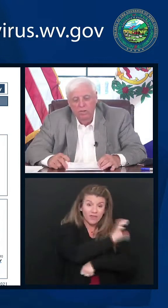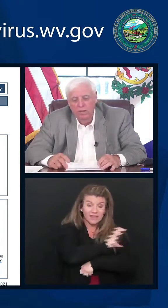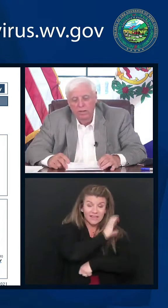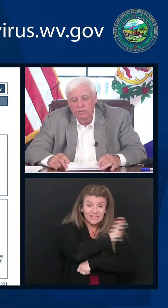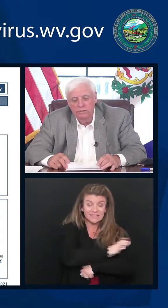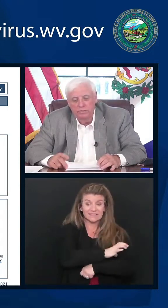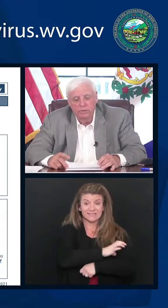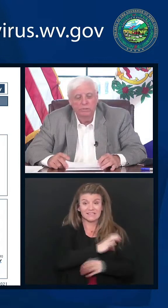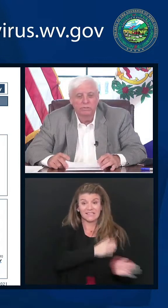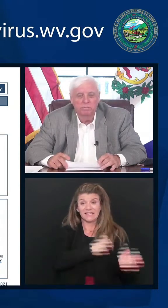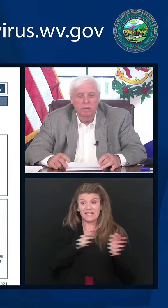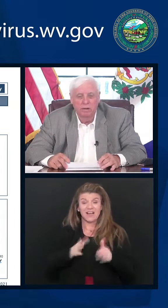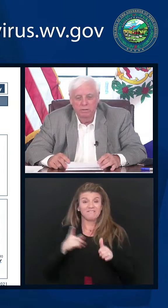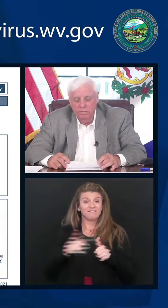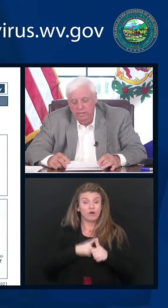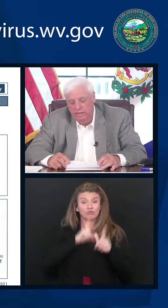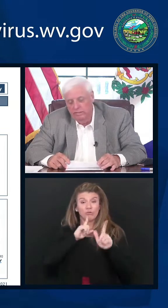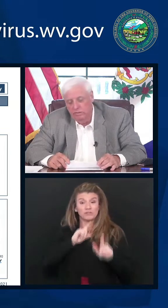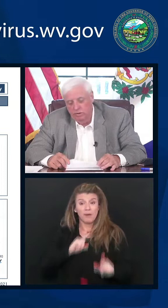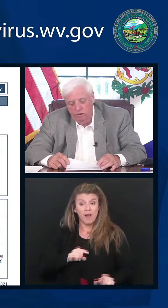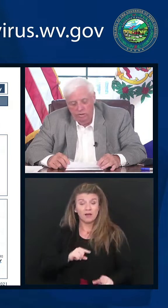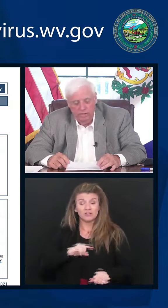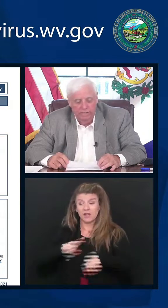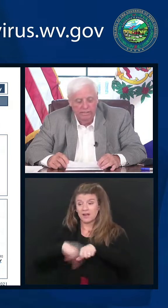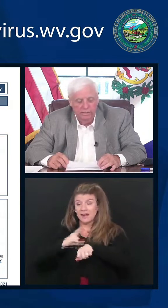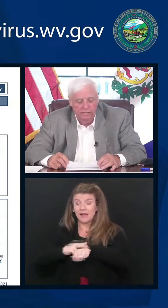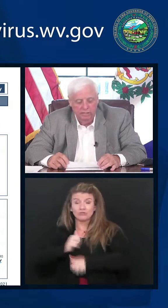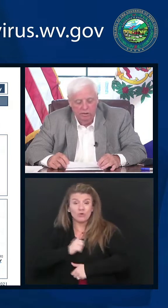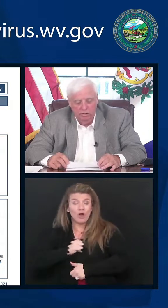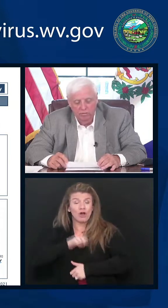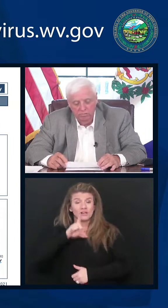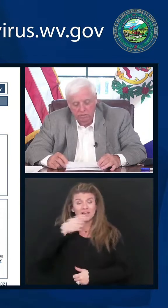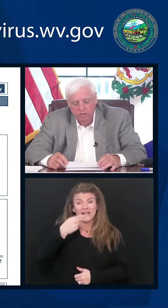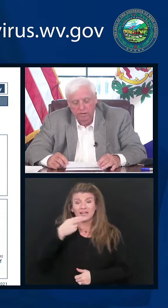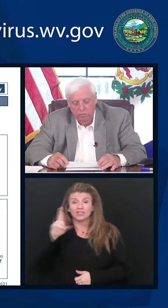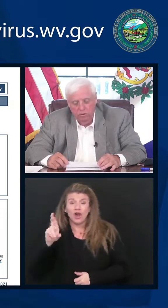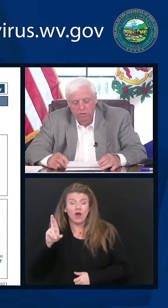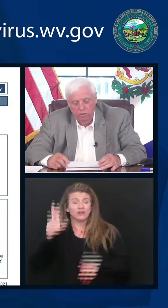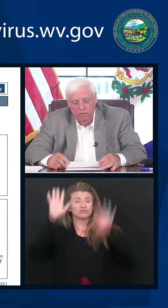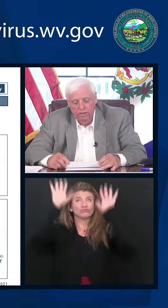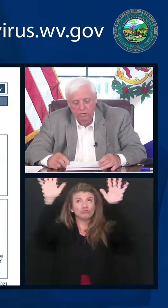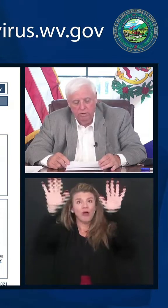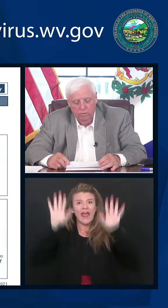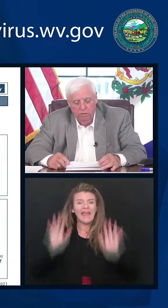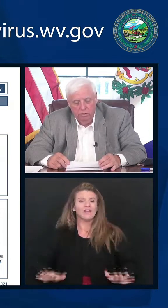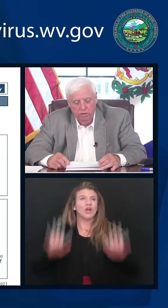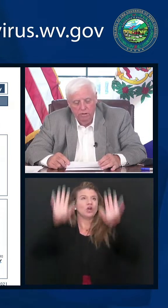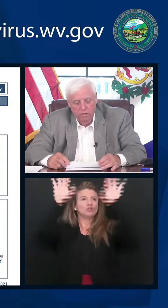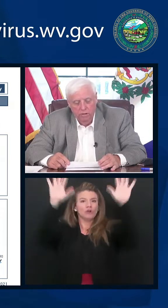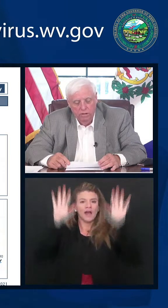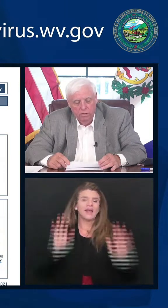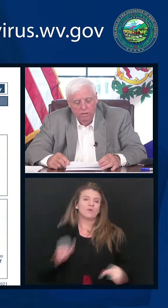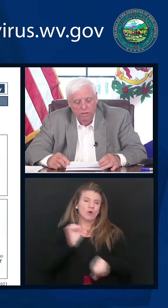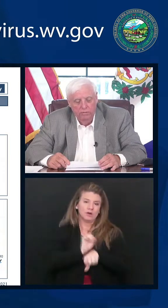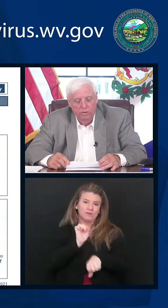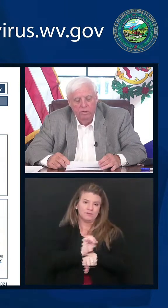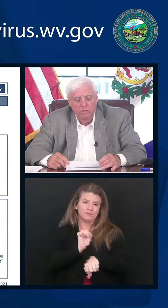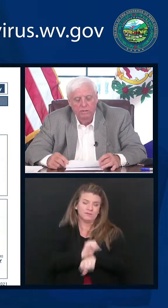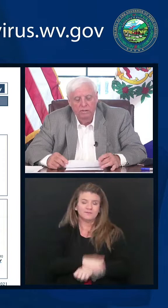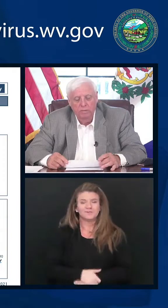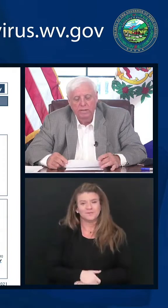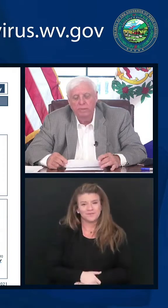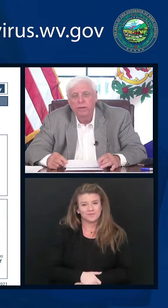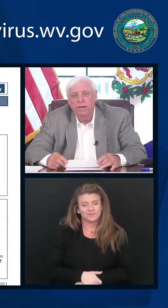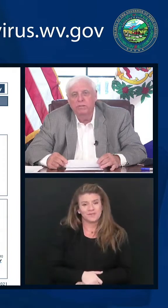all those, the first responders, the National Guard, DHHR, great work, great work. As far as